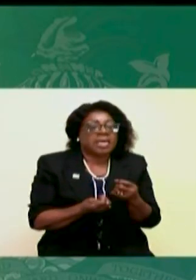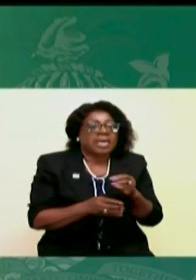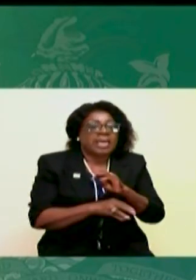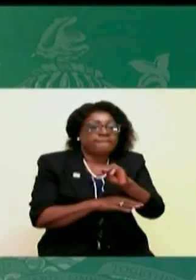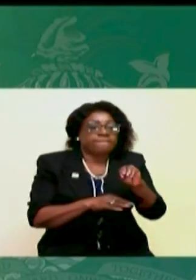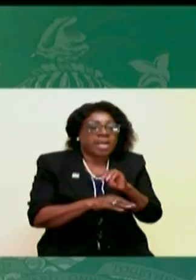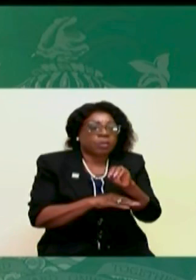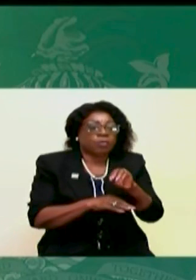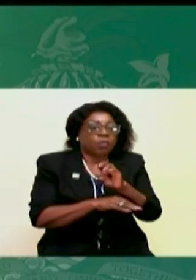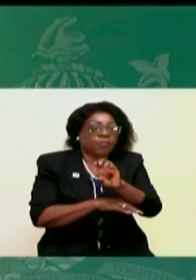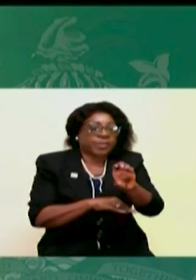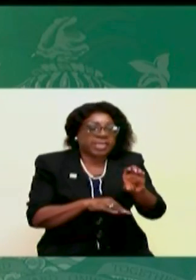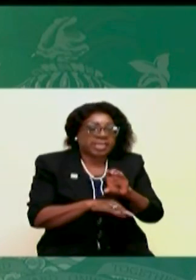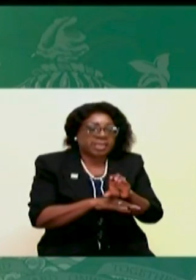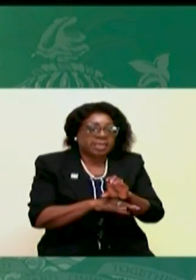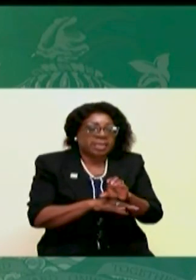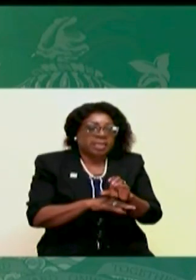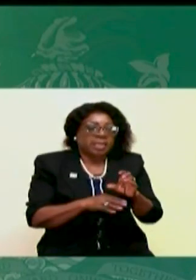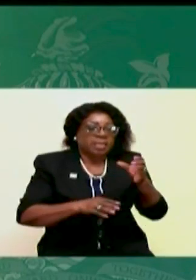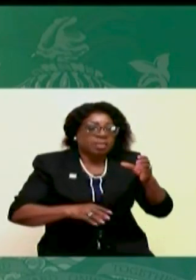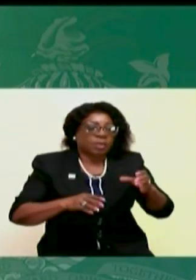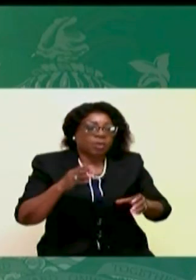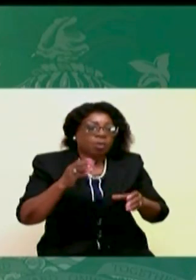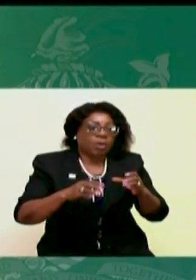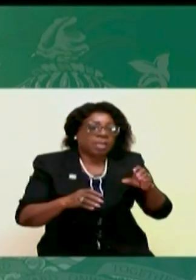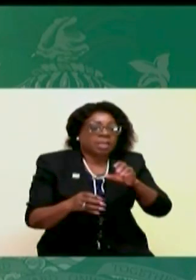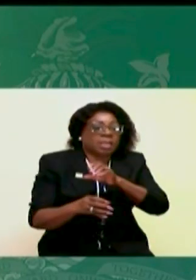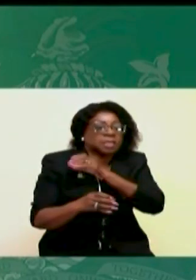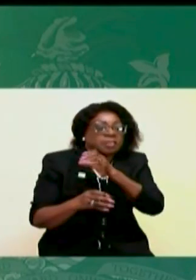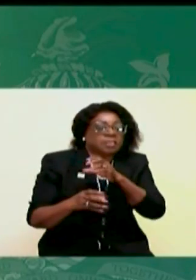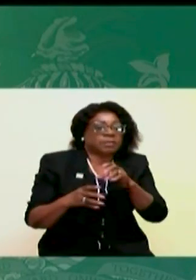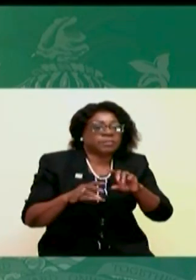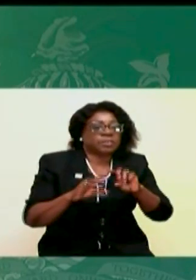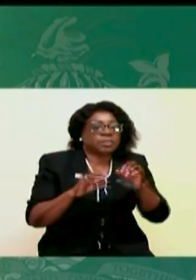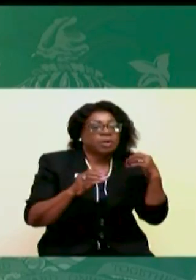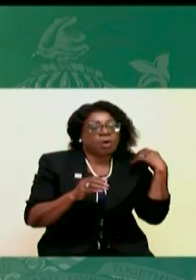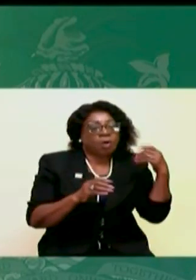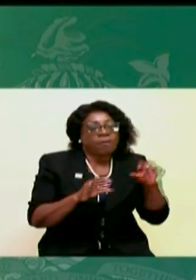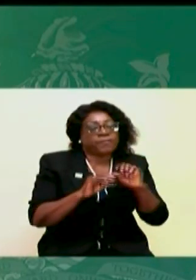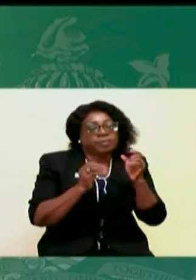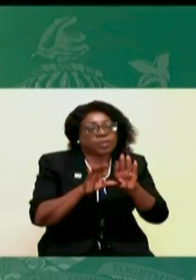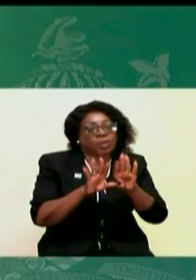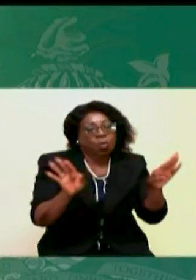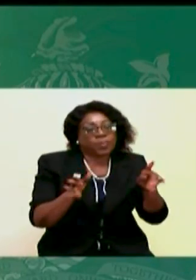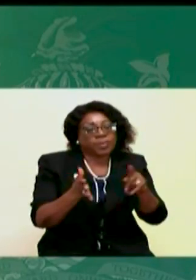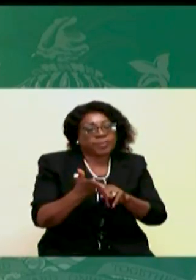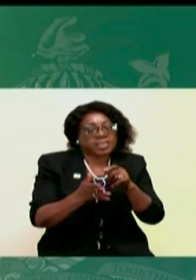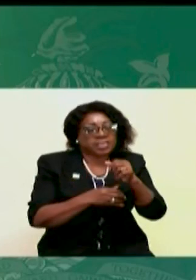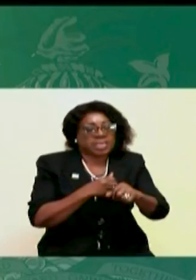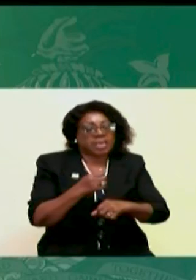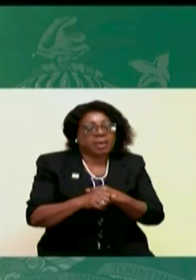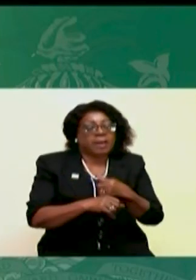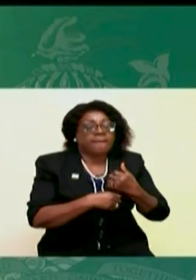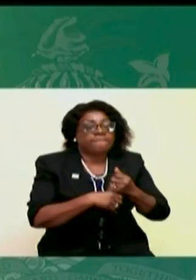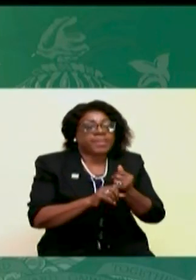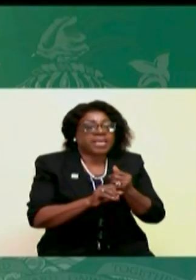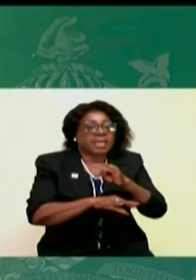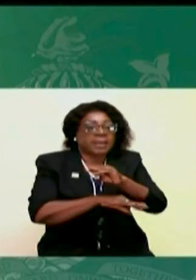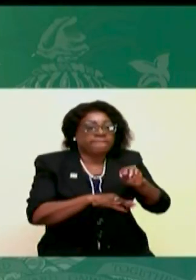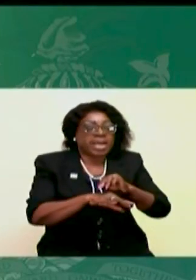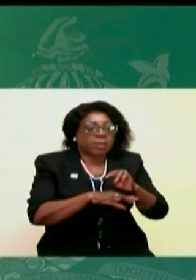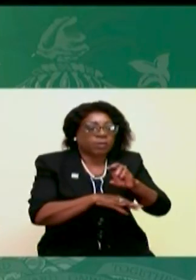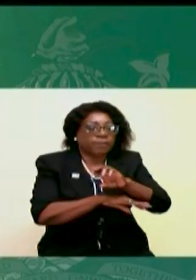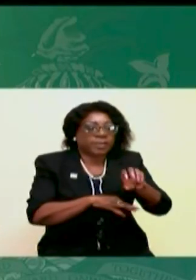Madam Speaker, the Port of Entry and Customs Office will open within this fiscal year, making Mangrove Key